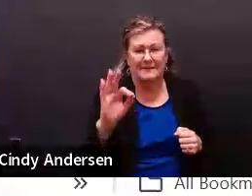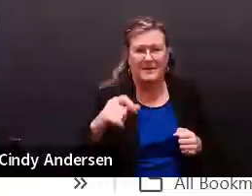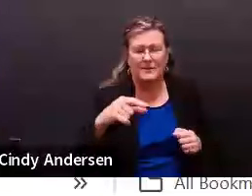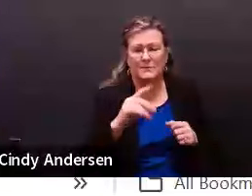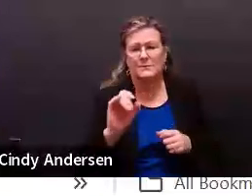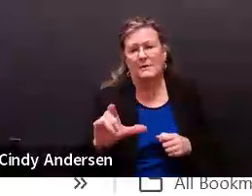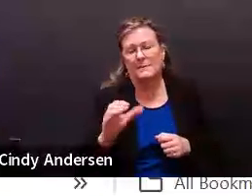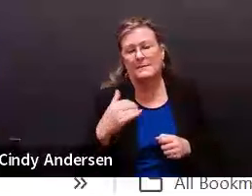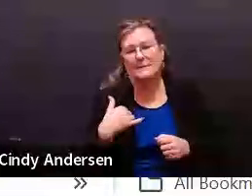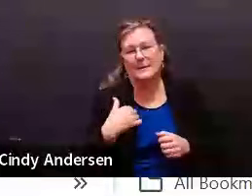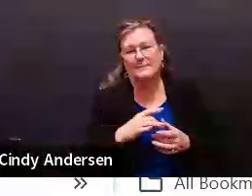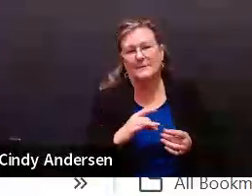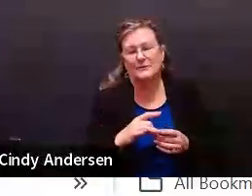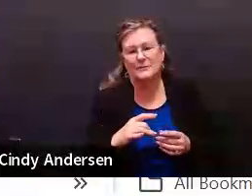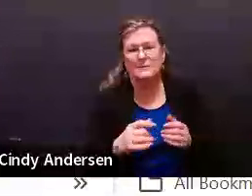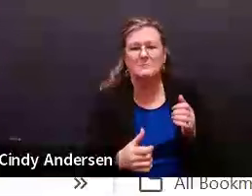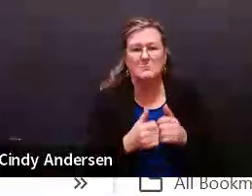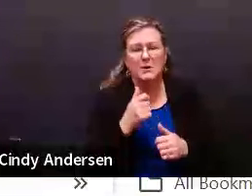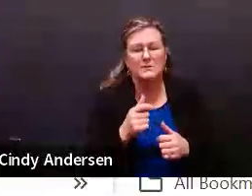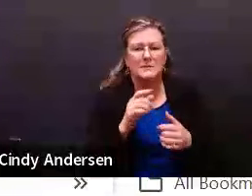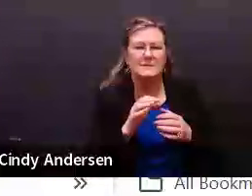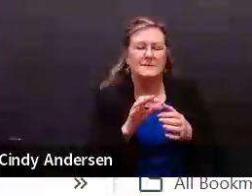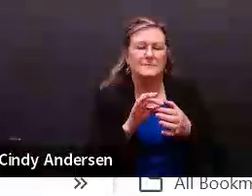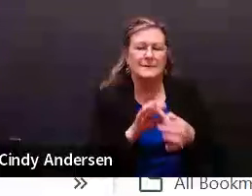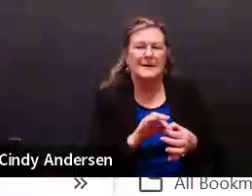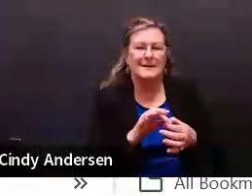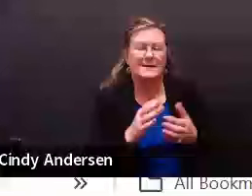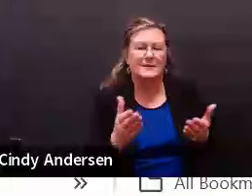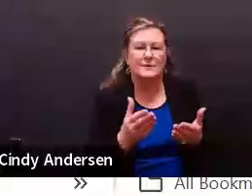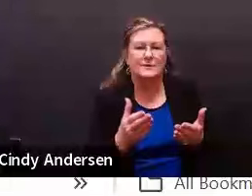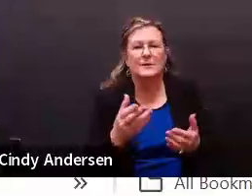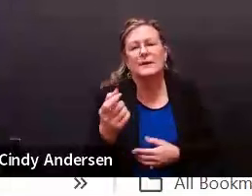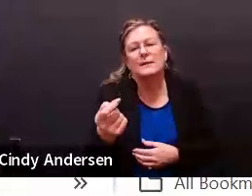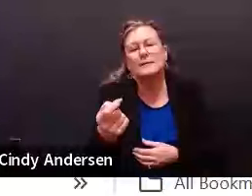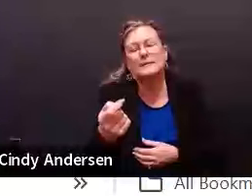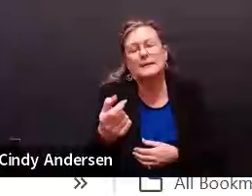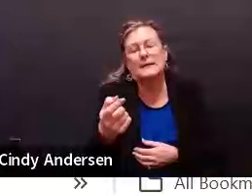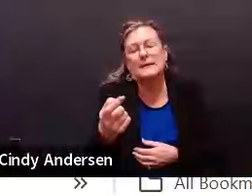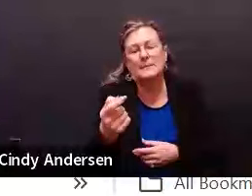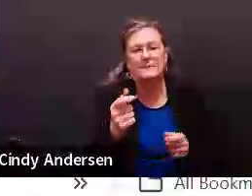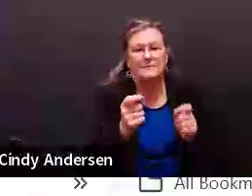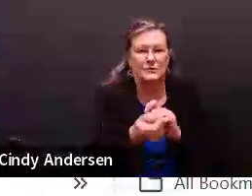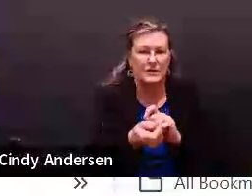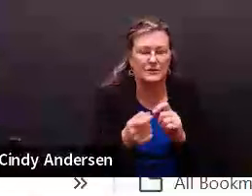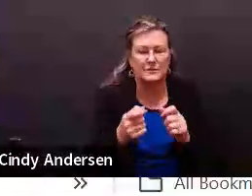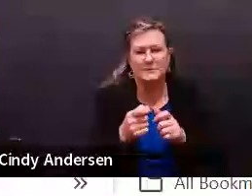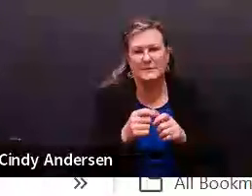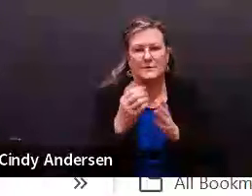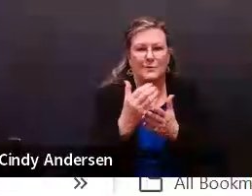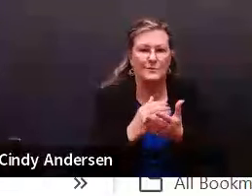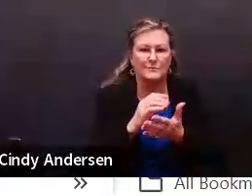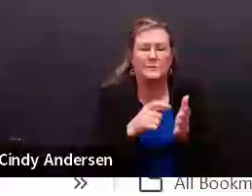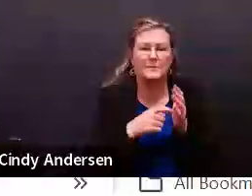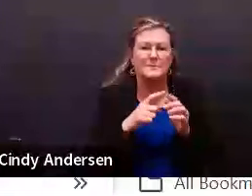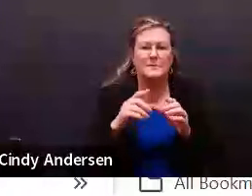said, it's mostly relevant. There are just a slight couple of changes in graduation calculations. Some things have changed with Office of Special Ed